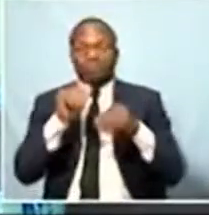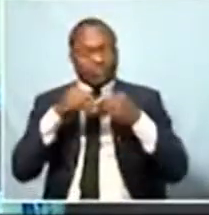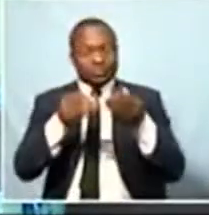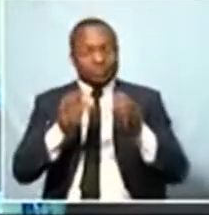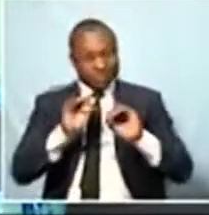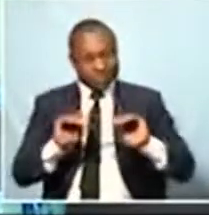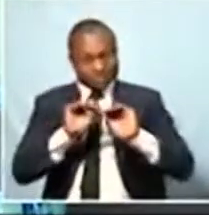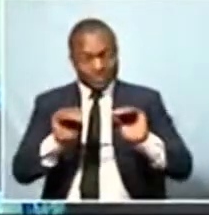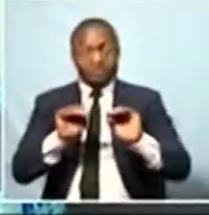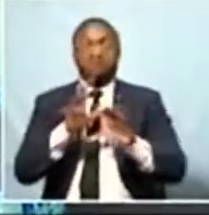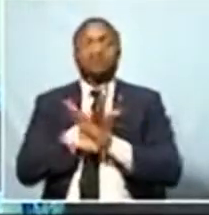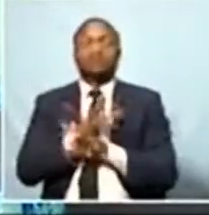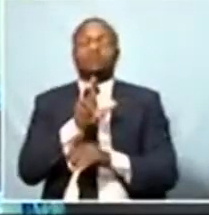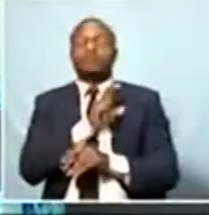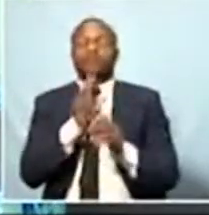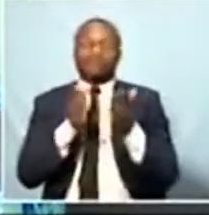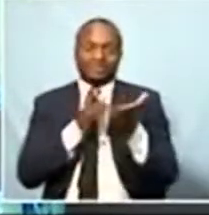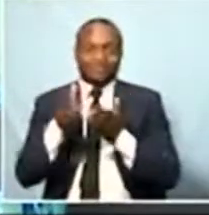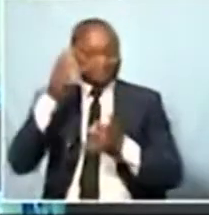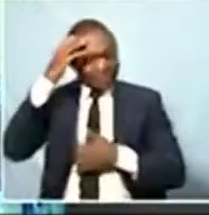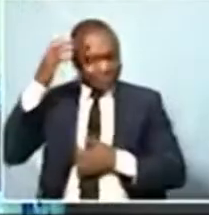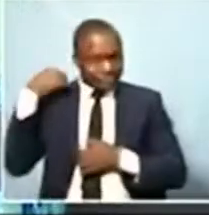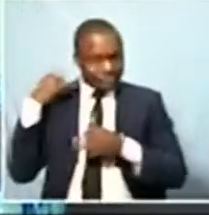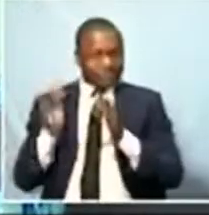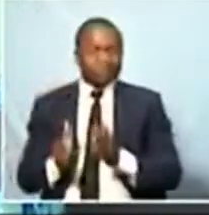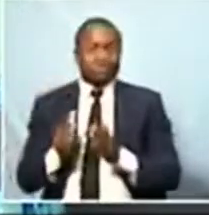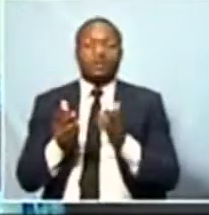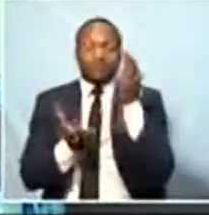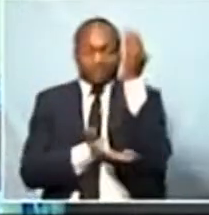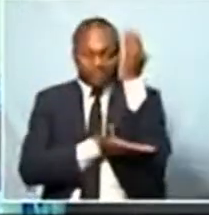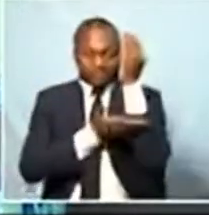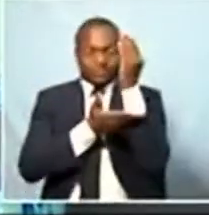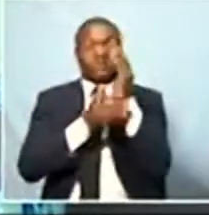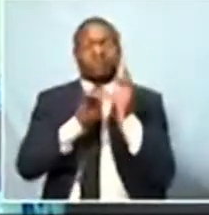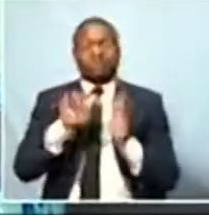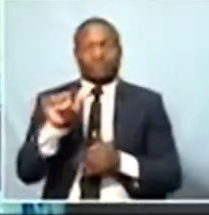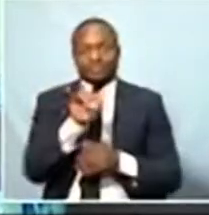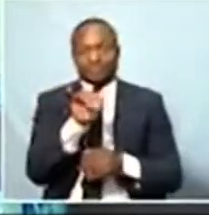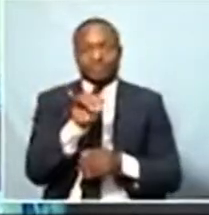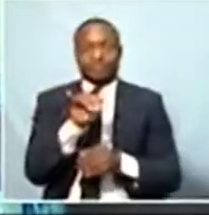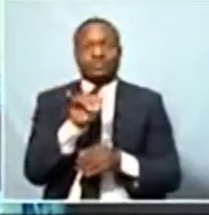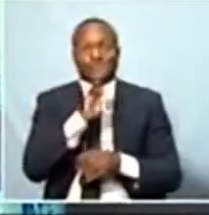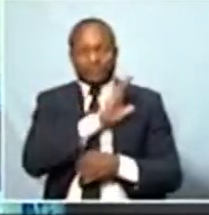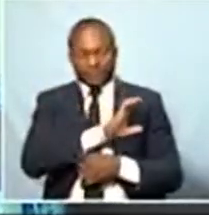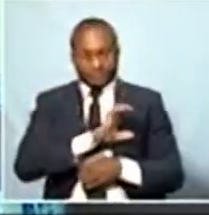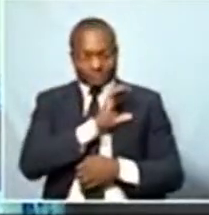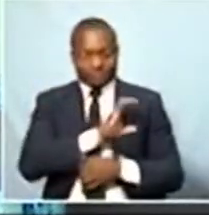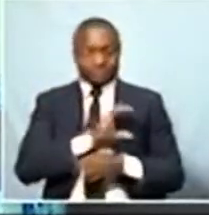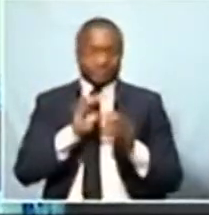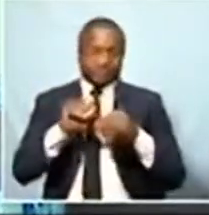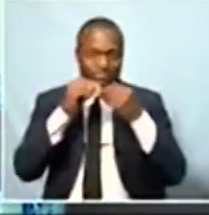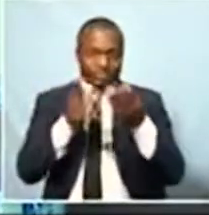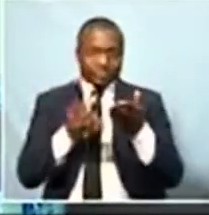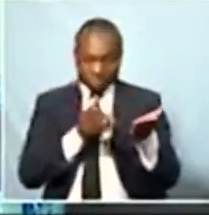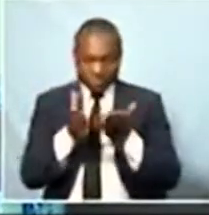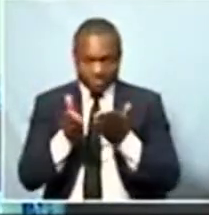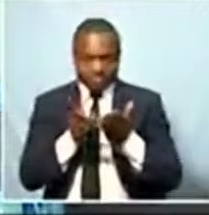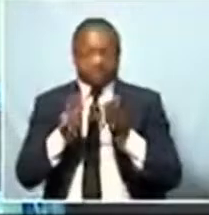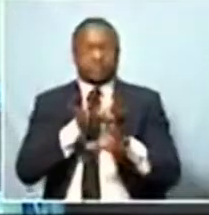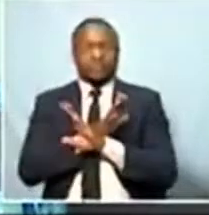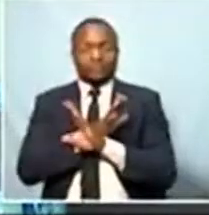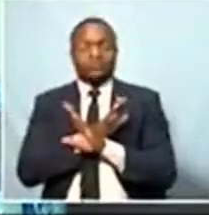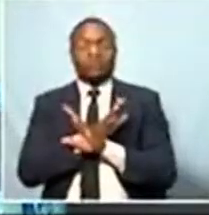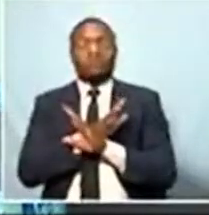capacity building for Zambia Police Service officers in terms of enhancing their standards and conduct when delivering services to the